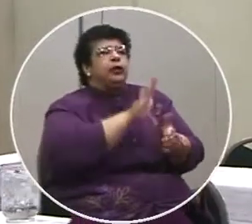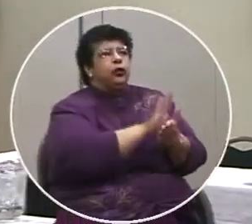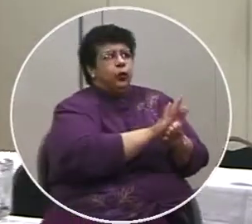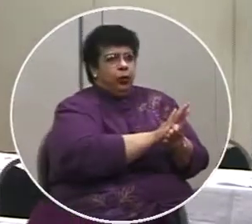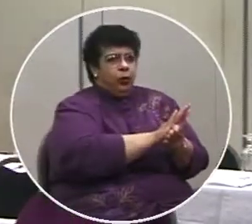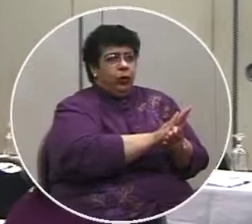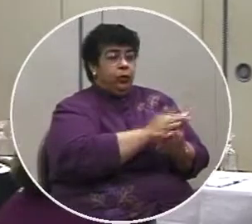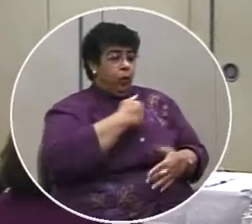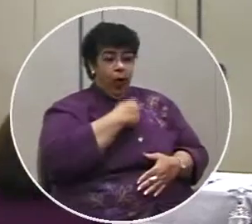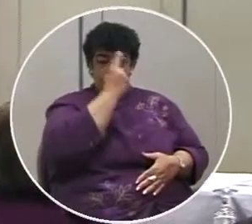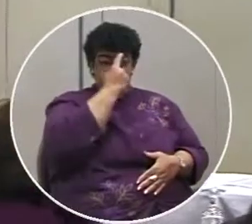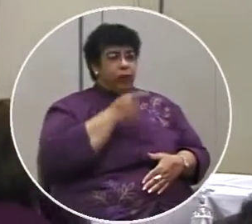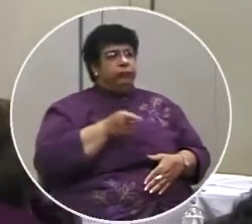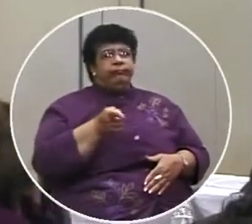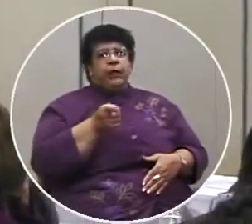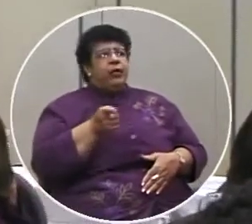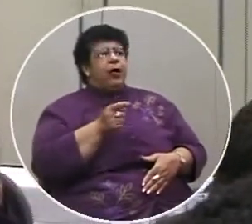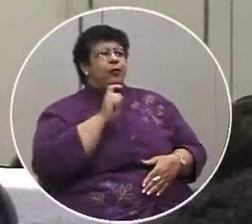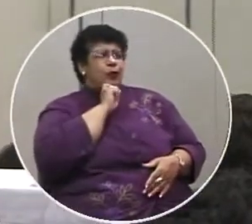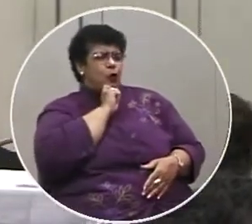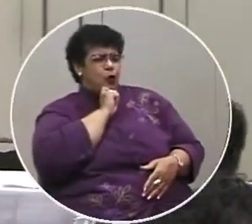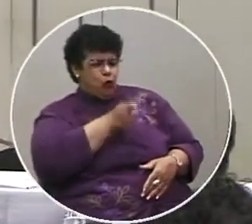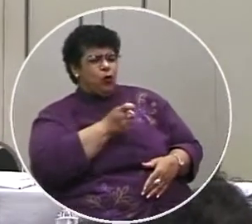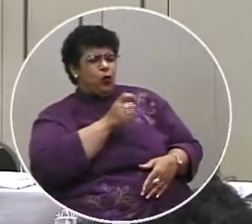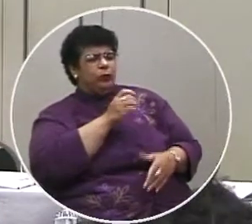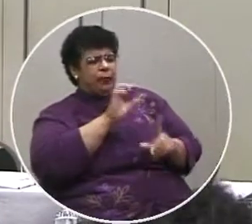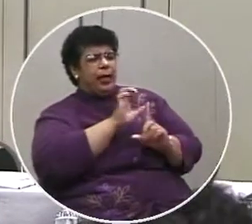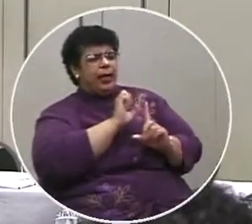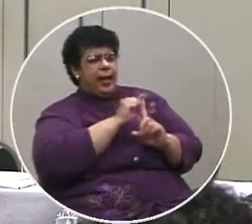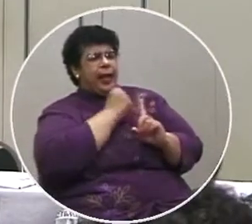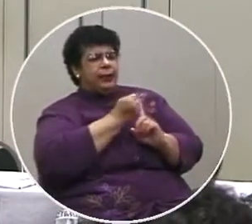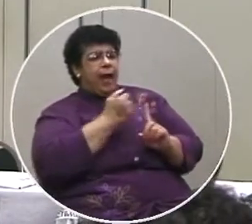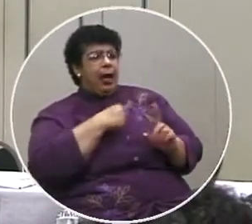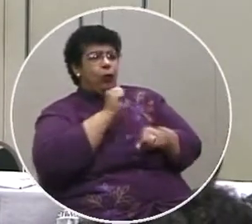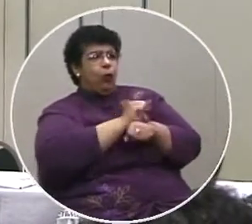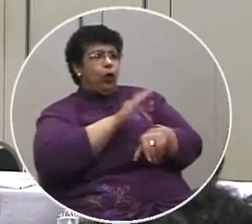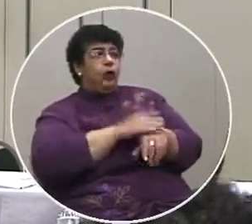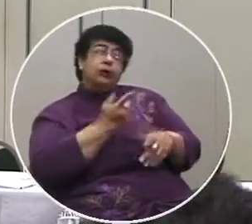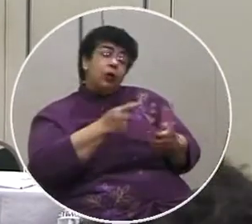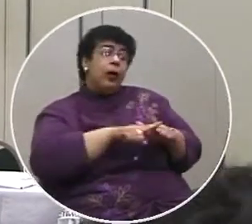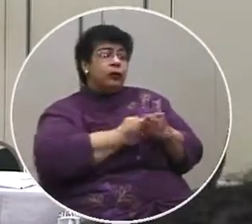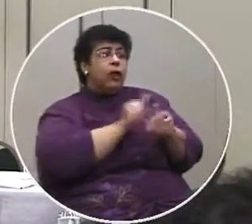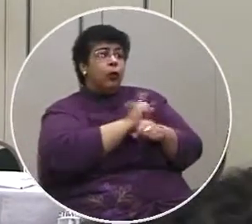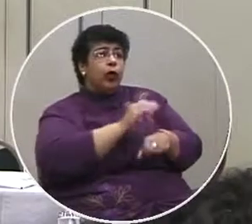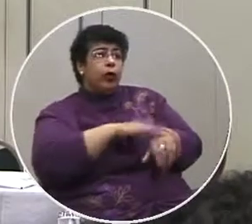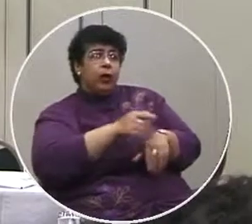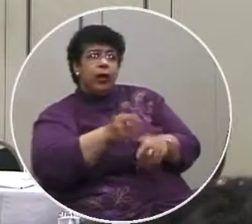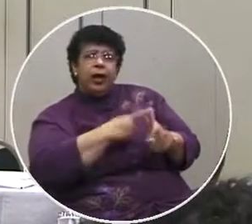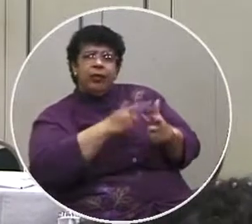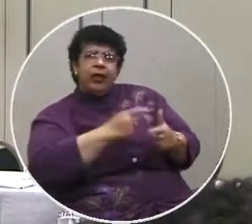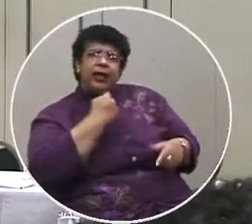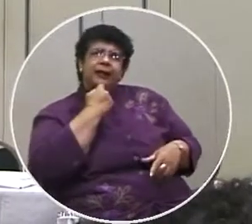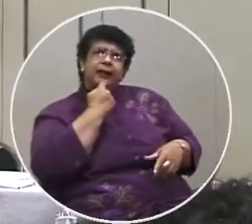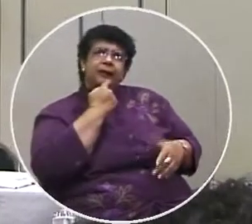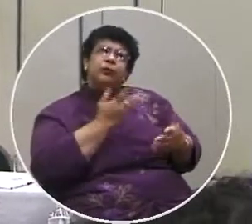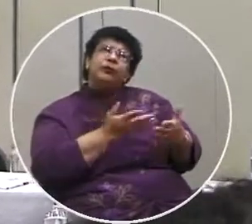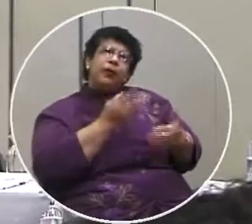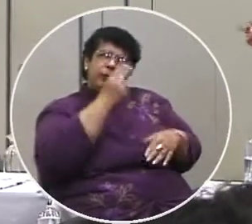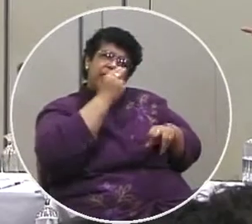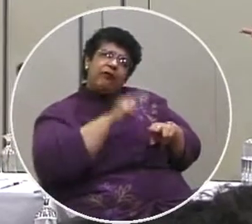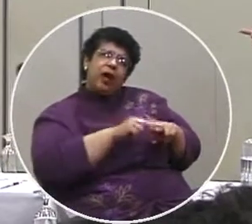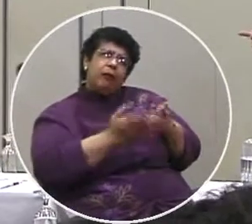So I thought that this was a very cool case that I could work on. And so I started working with it. And I said, wouldn't it be fun to write this up?